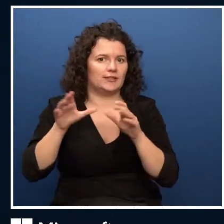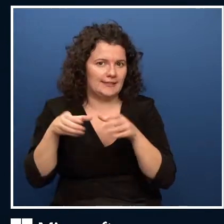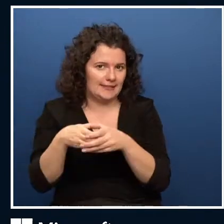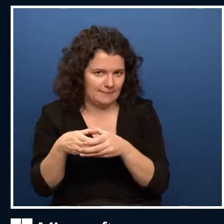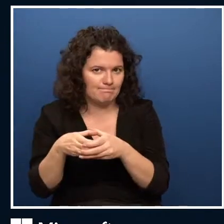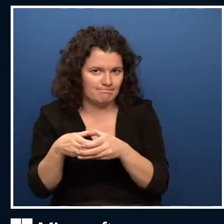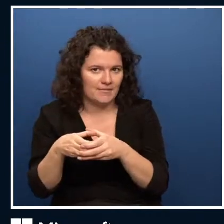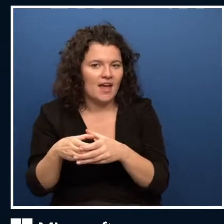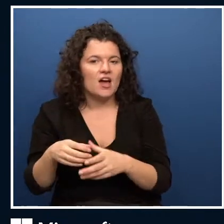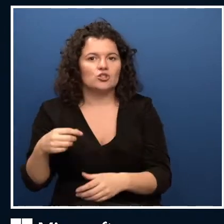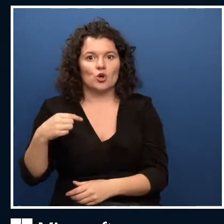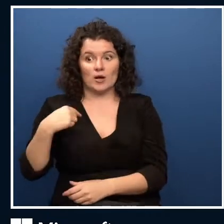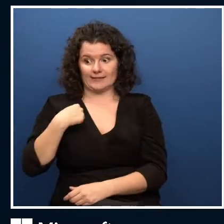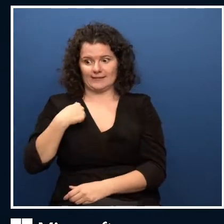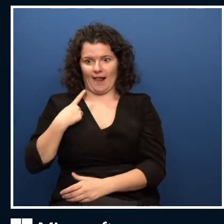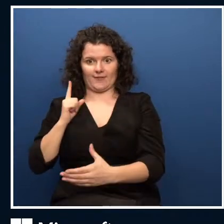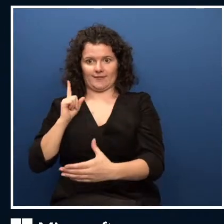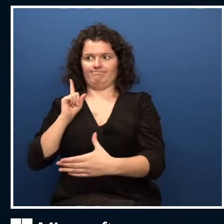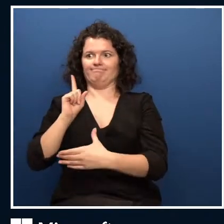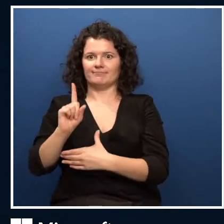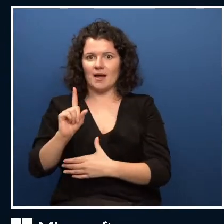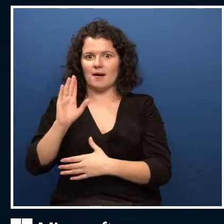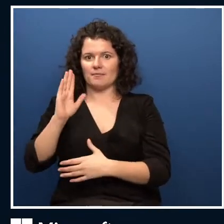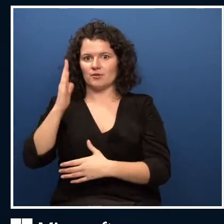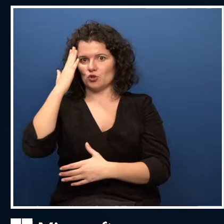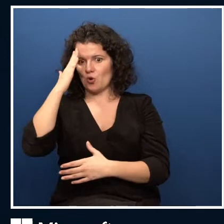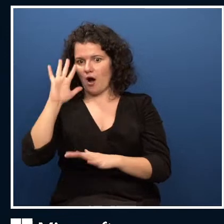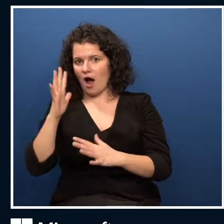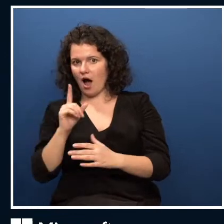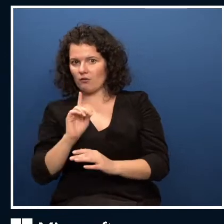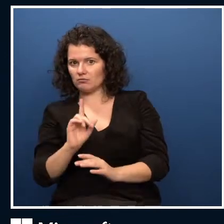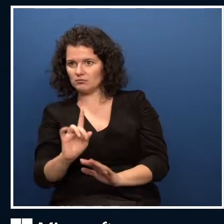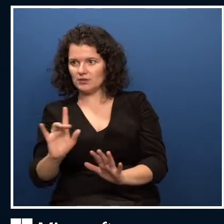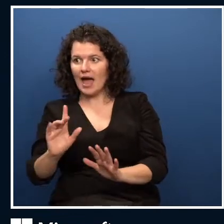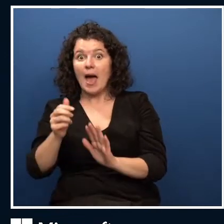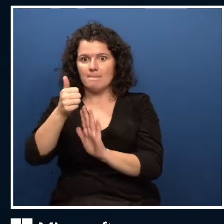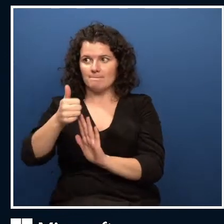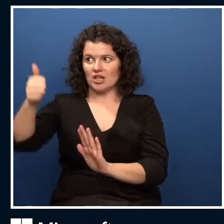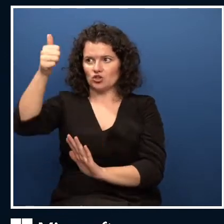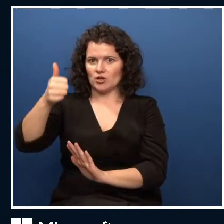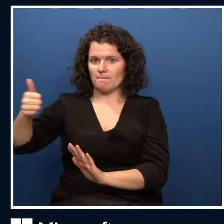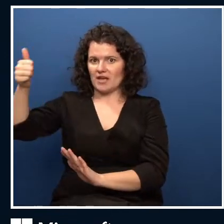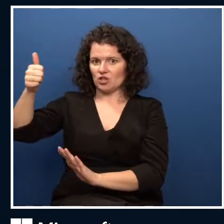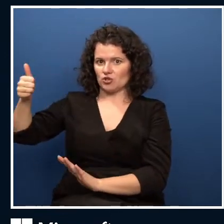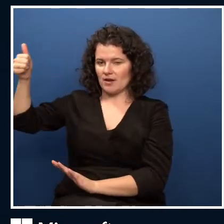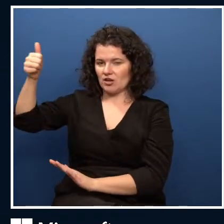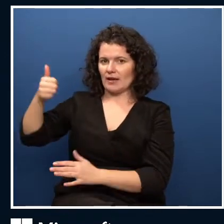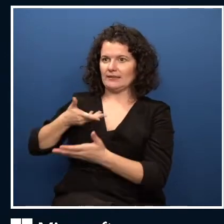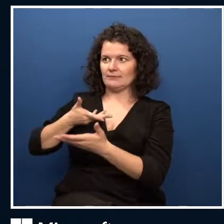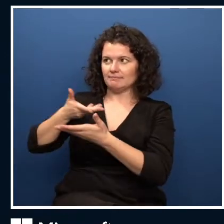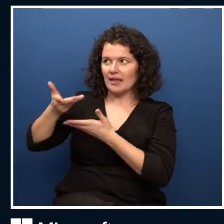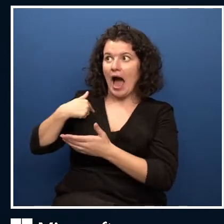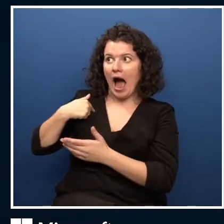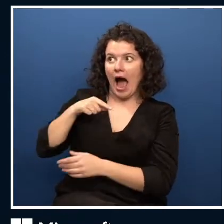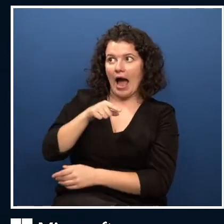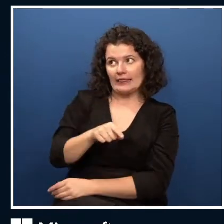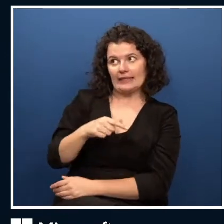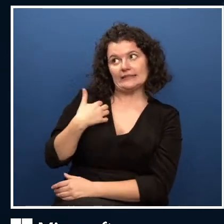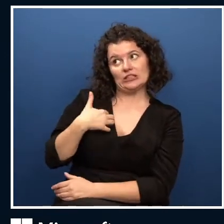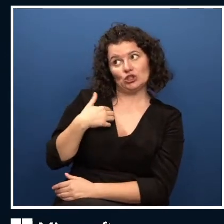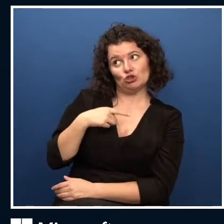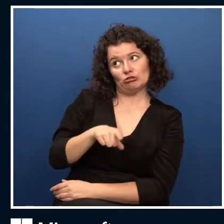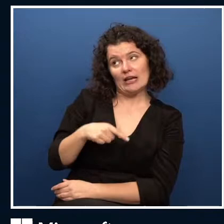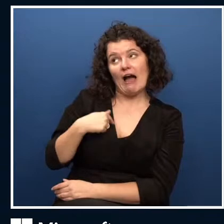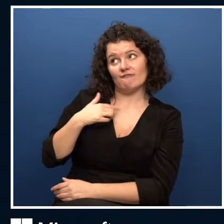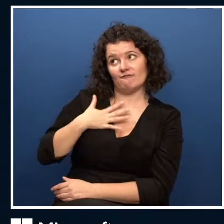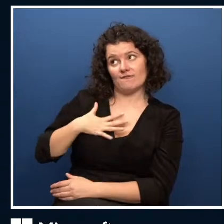with yourself and kind of speak to all of your managers and say hey, this is the work that looks really interesting to me and where I see myself having the